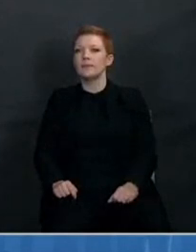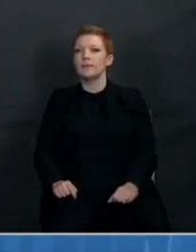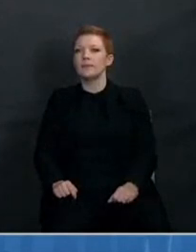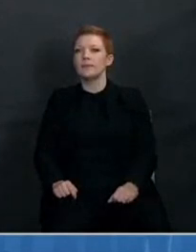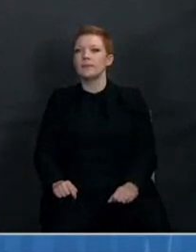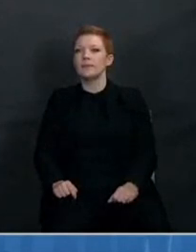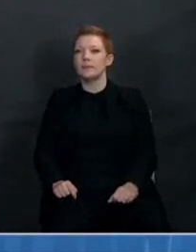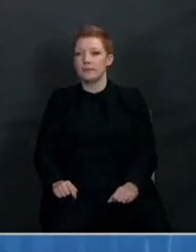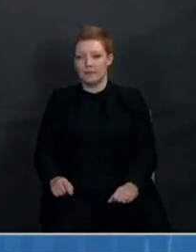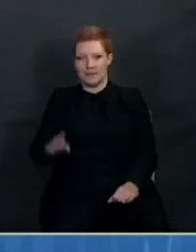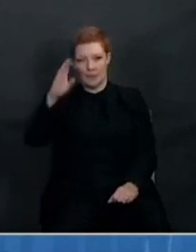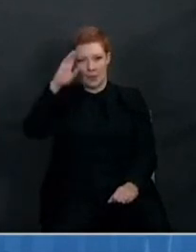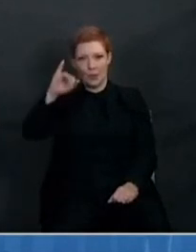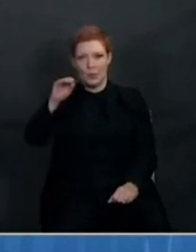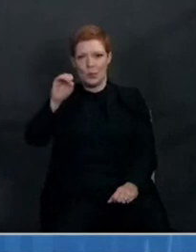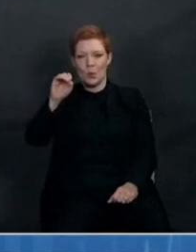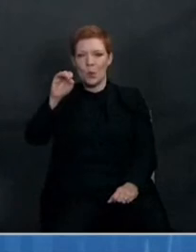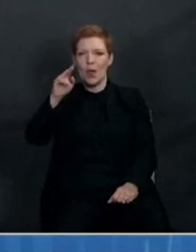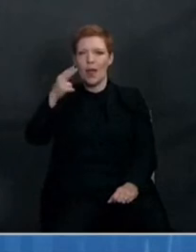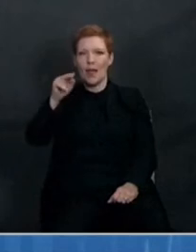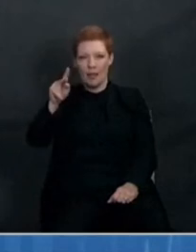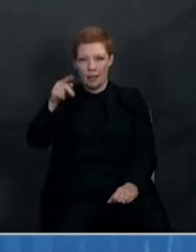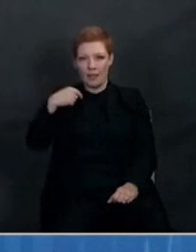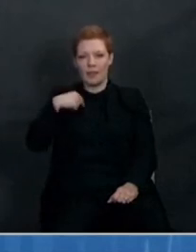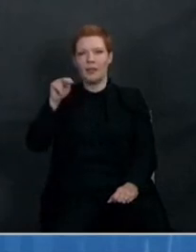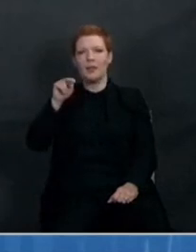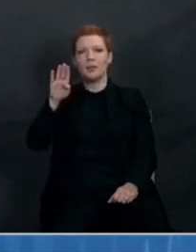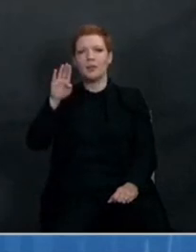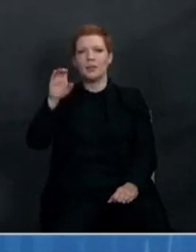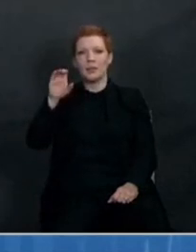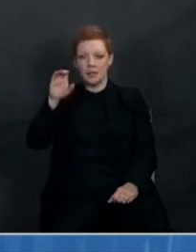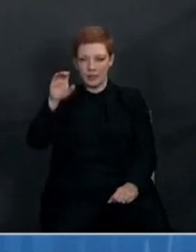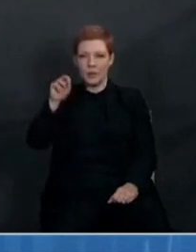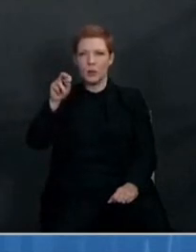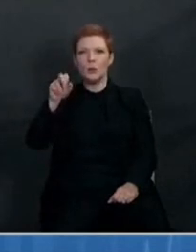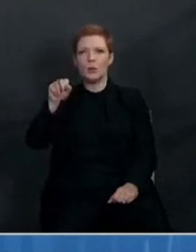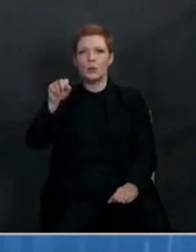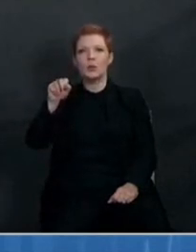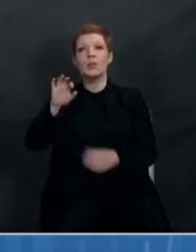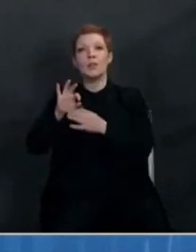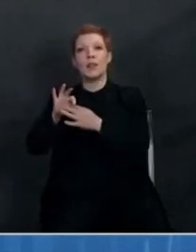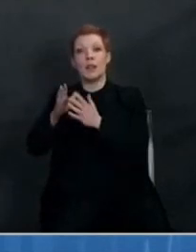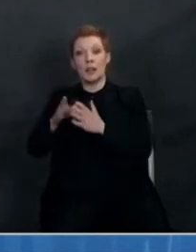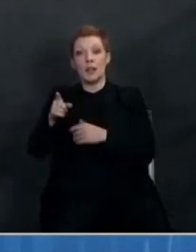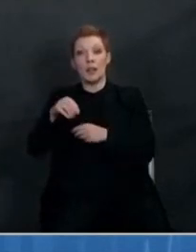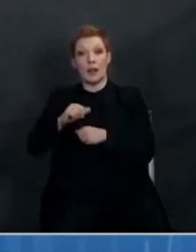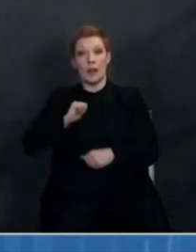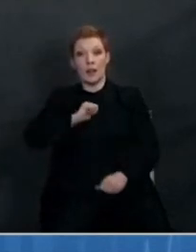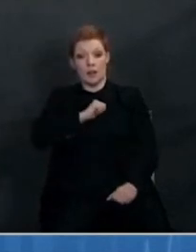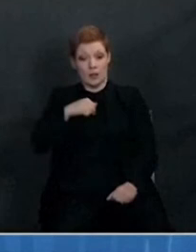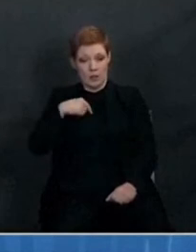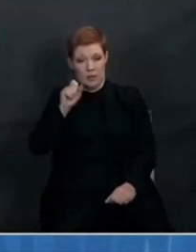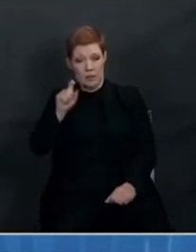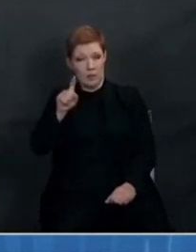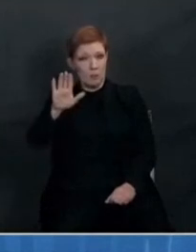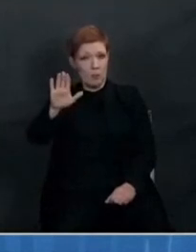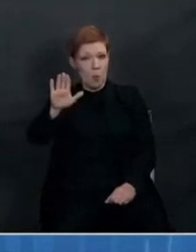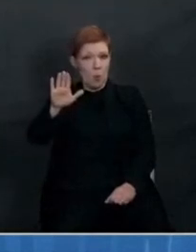Other, this is Joe Henke here, 11 Alive News, NBC affiliate in Atlanta. Quick question, is there a position from the White House